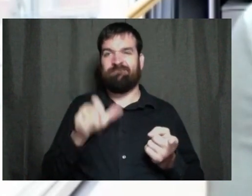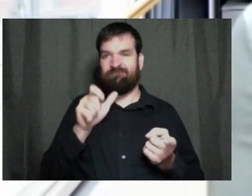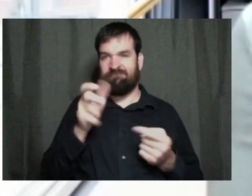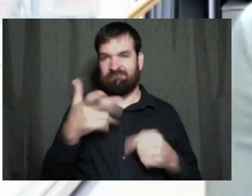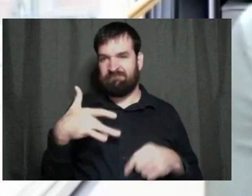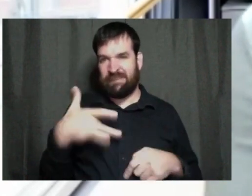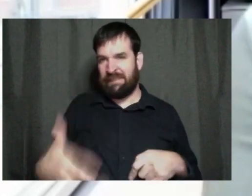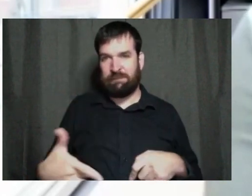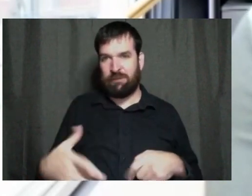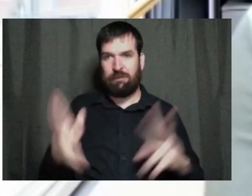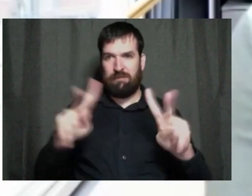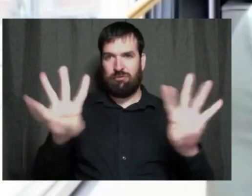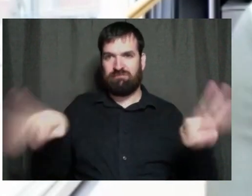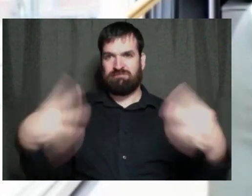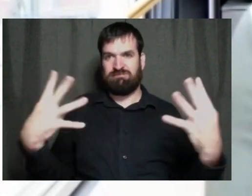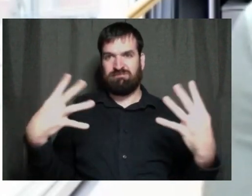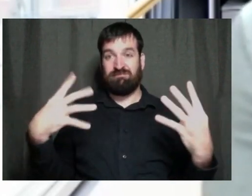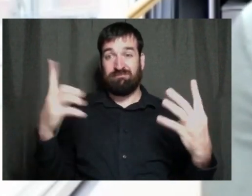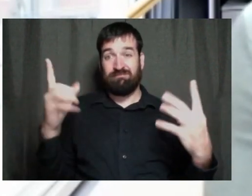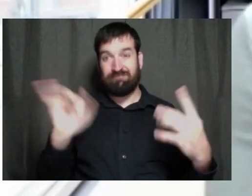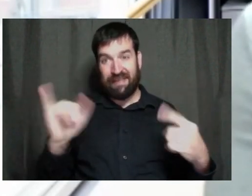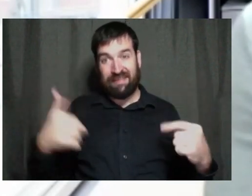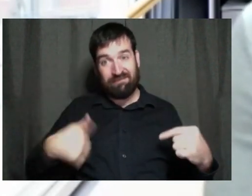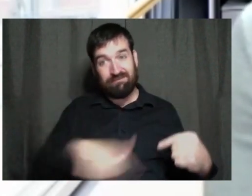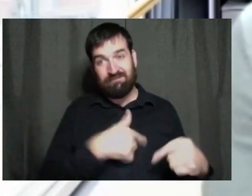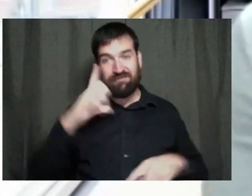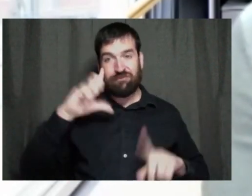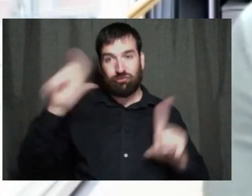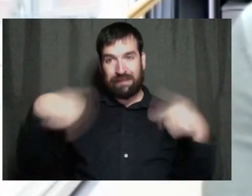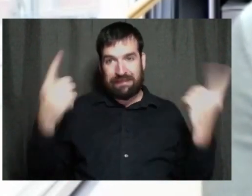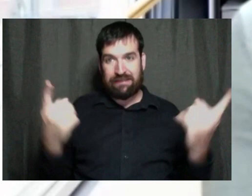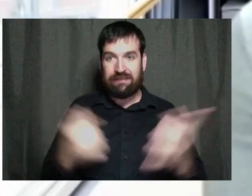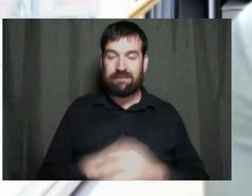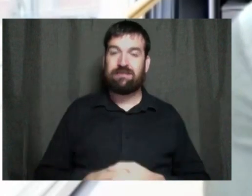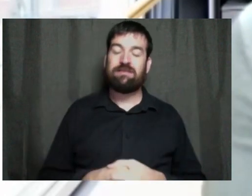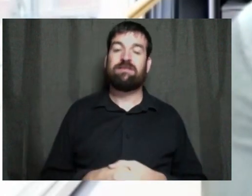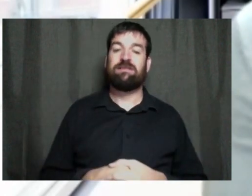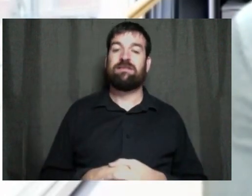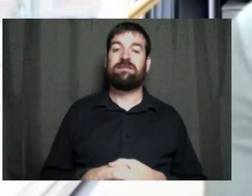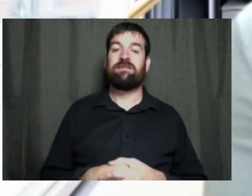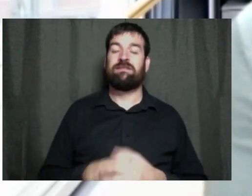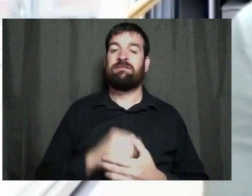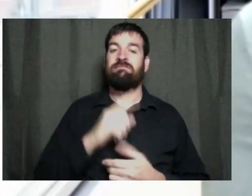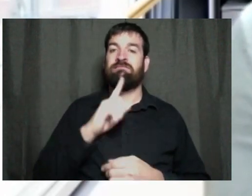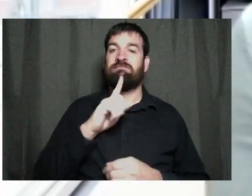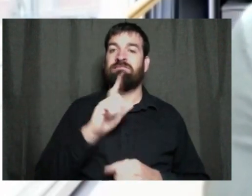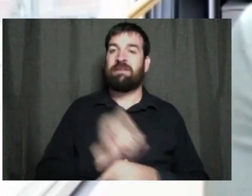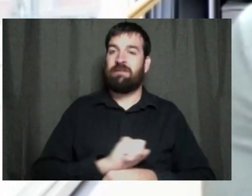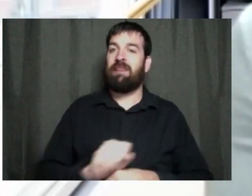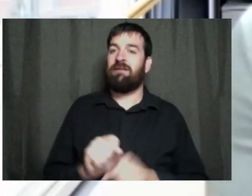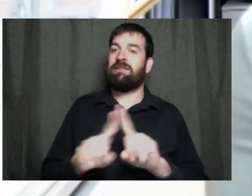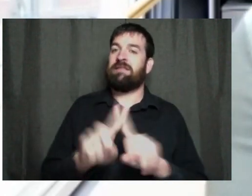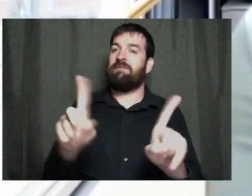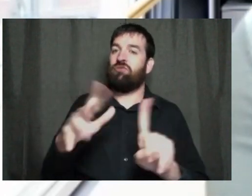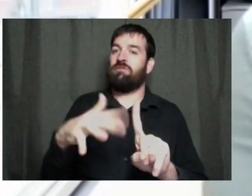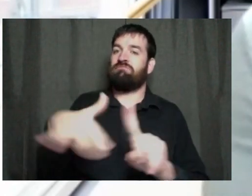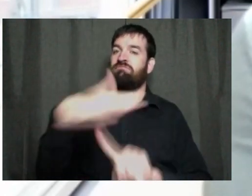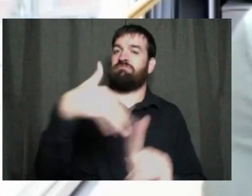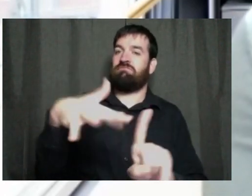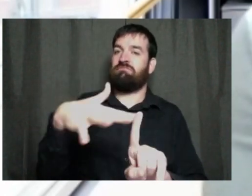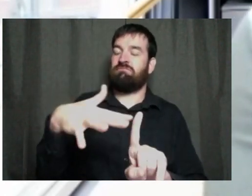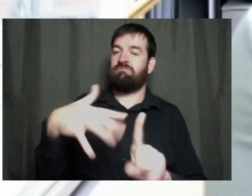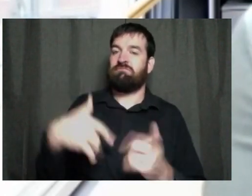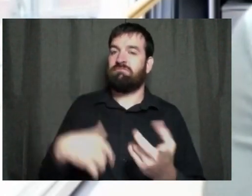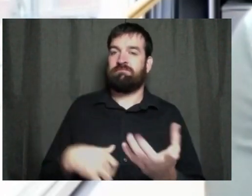we were crazies. It was definitely, it's just a different environment. So I think there's